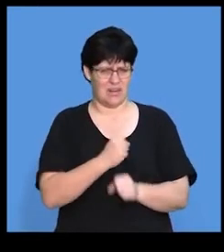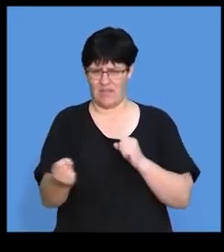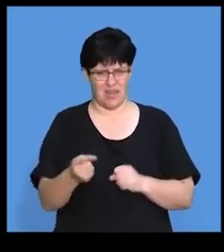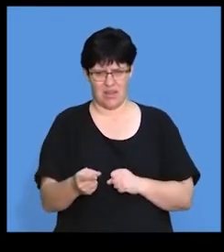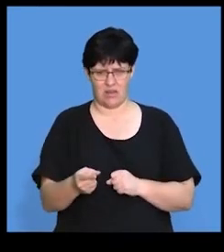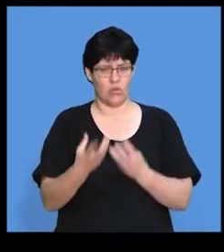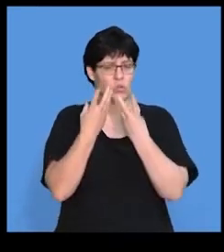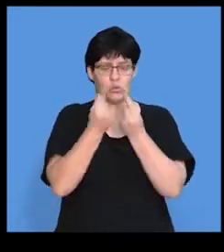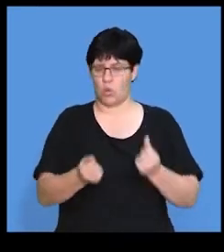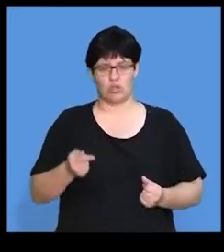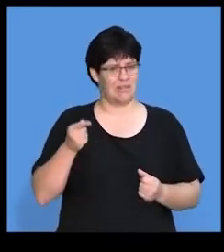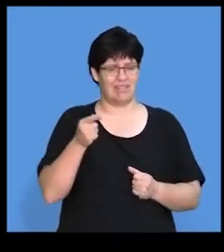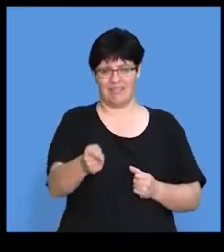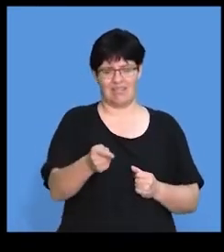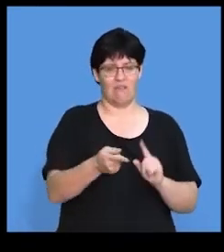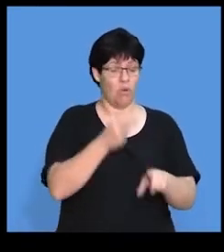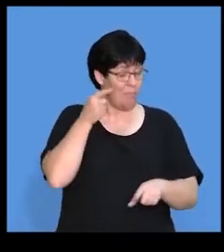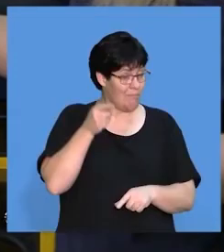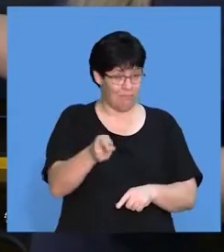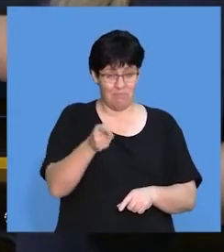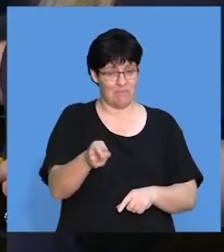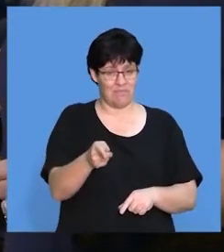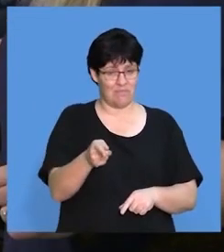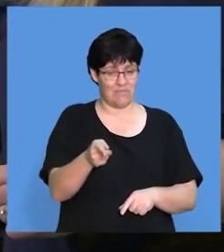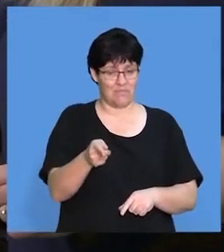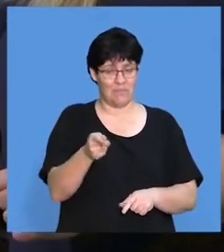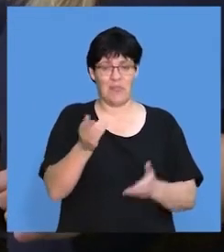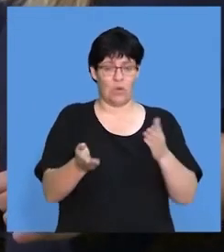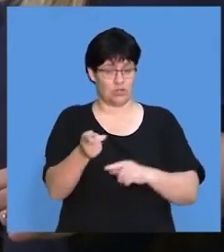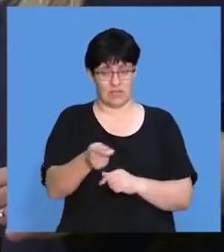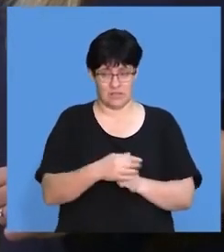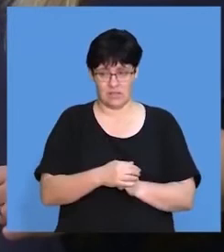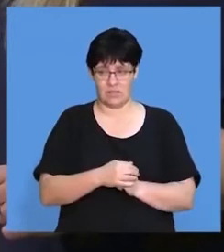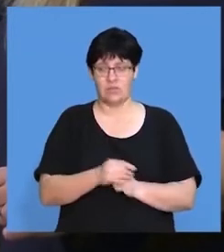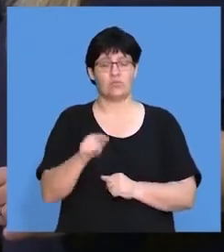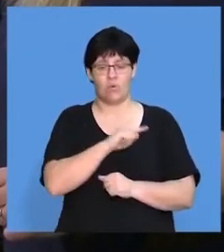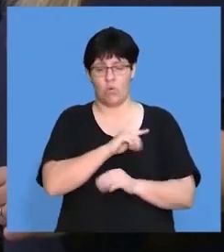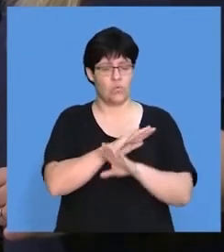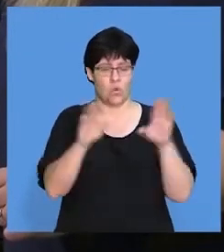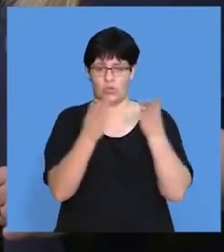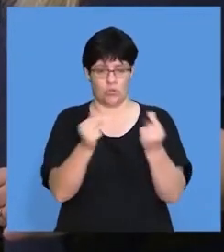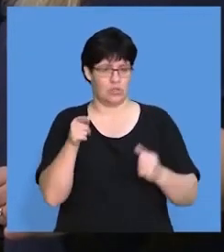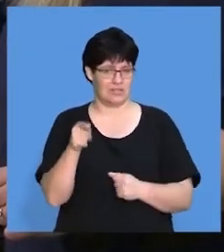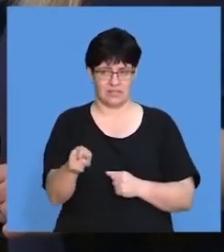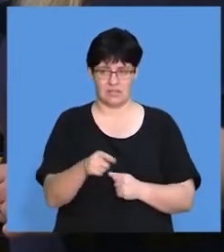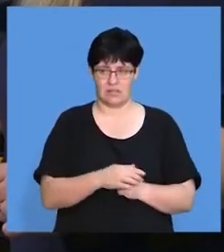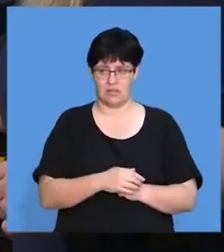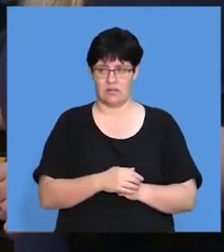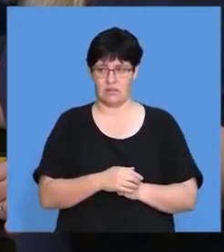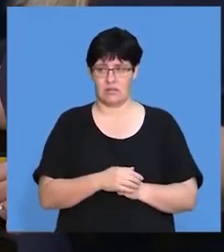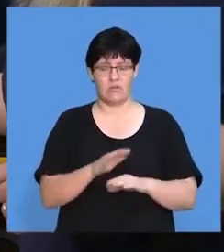-3. So there's no solution from this particular equation. So this is no